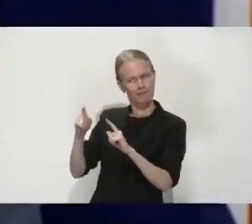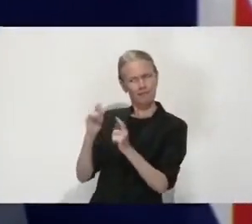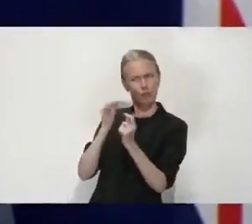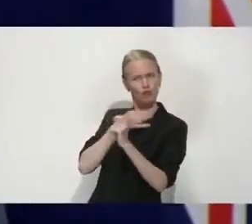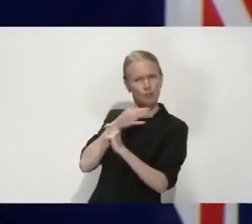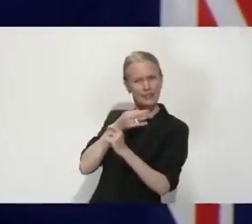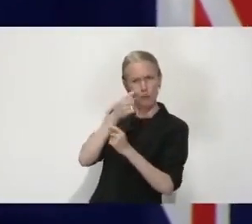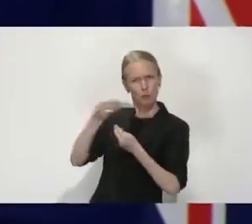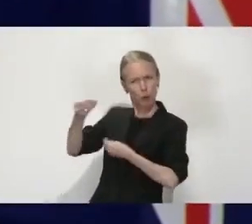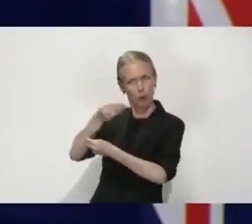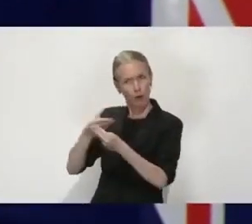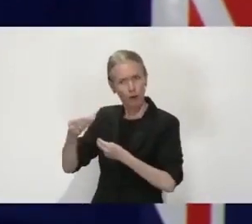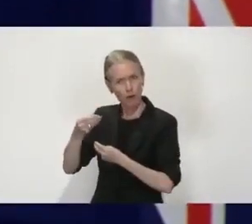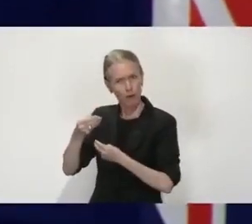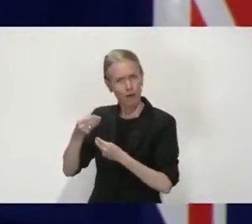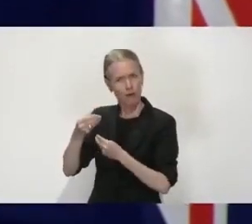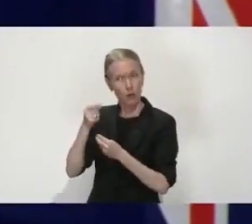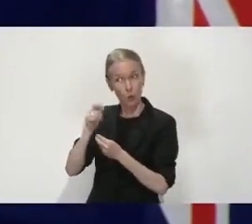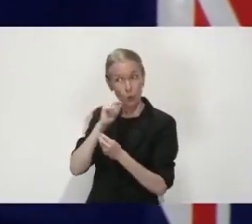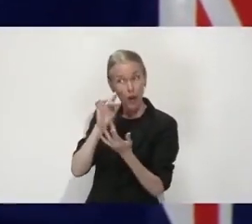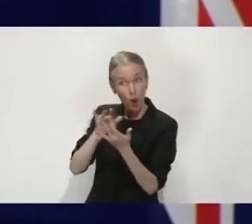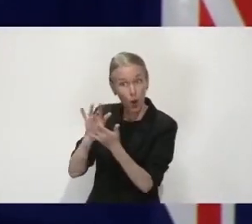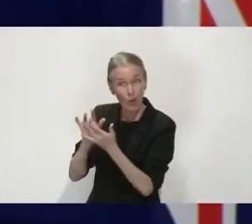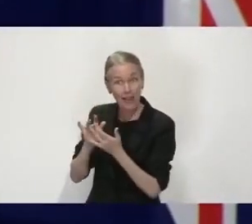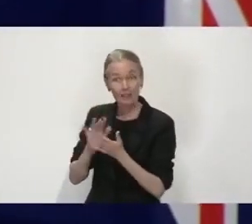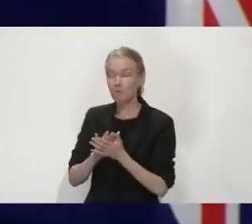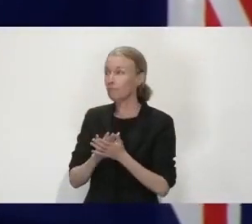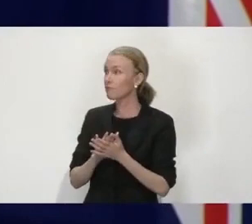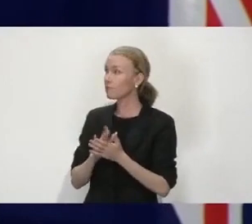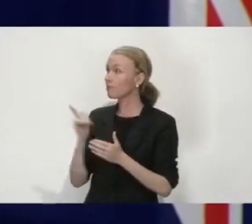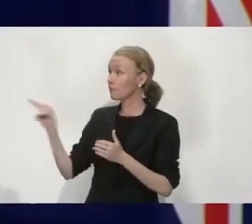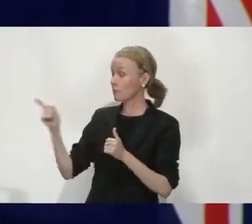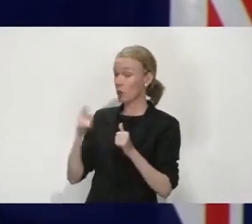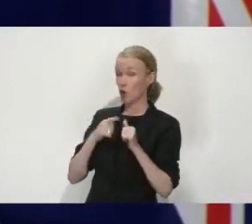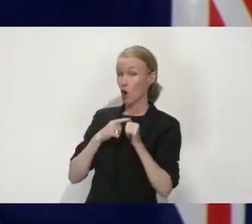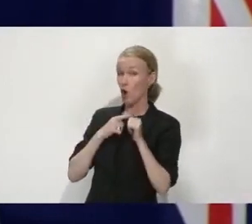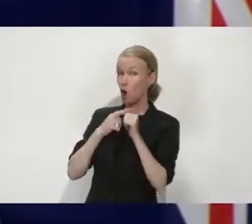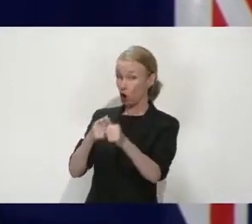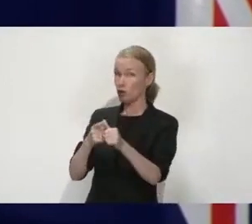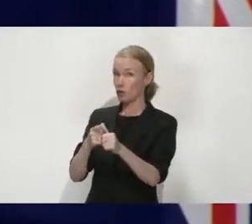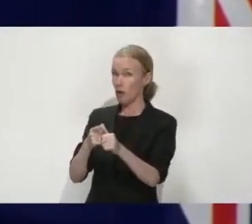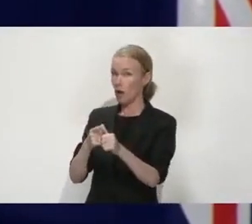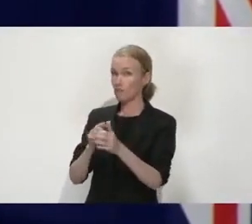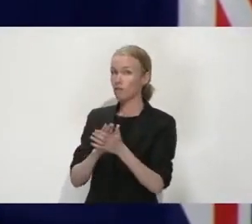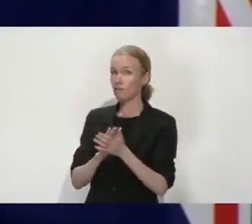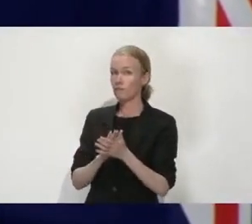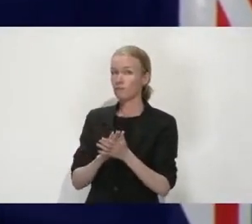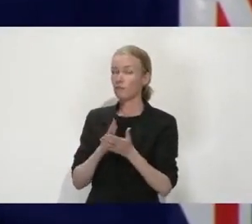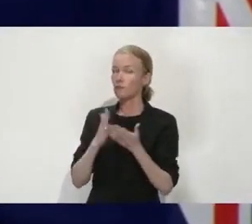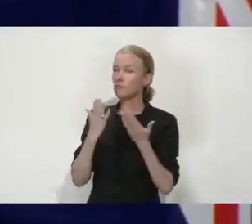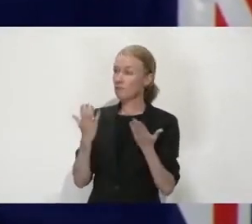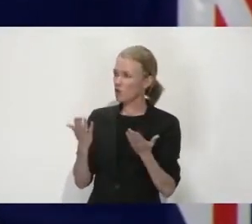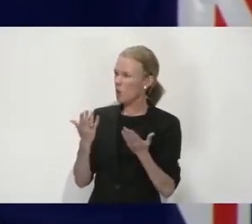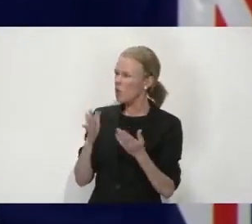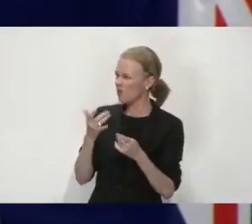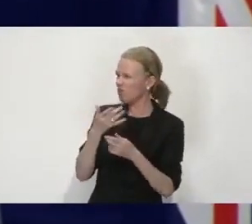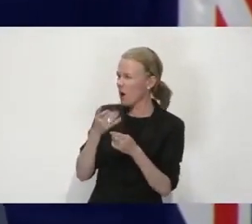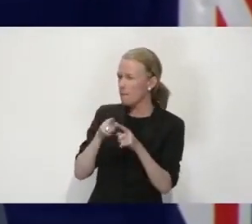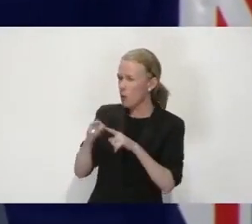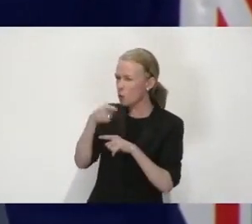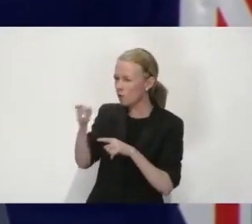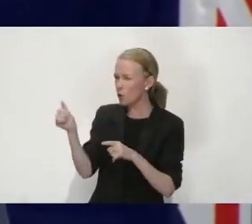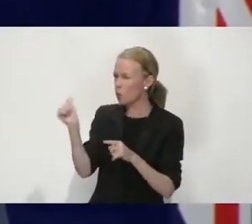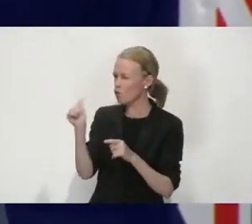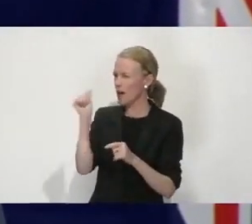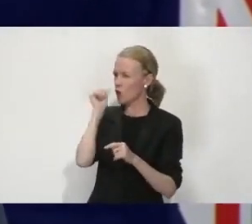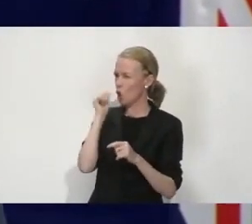so this was NZ1 flight from LAX, a routine flight. Many of you probably have caught that flight over the years. We have an internal domestic